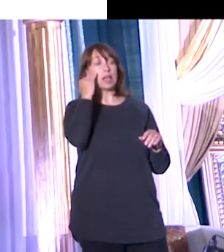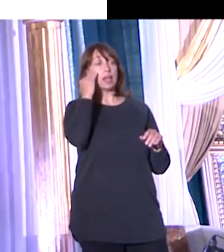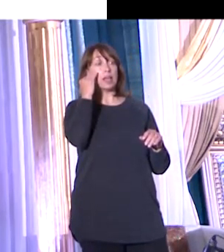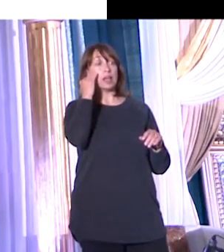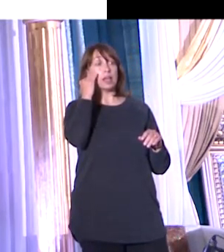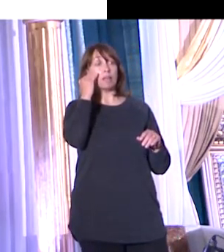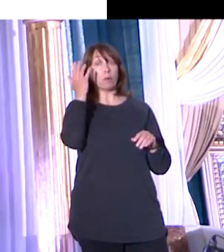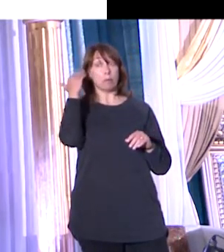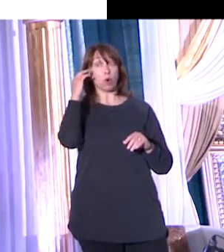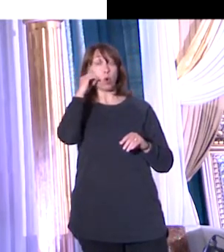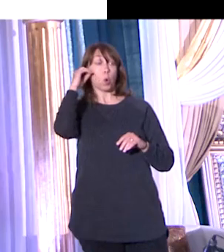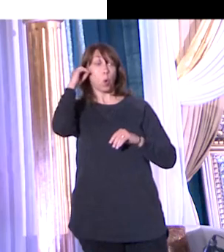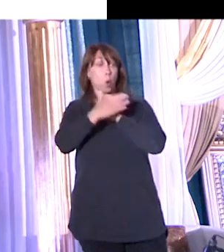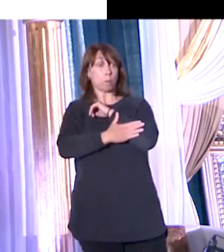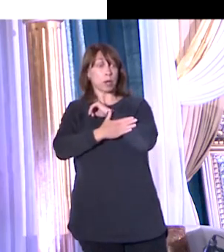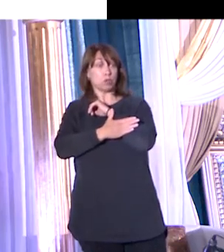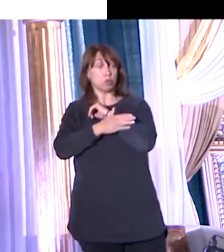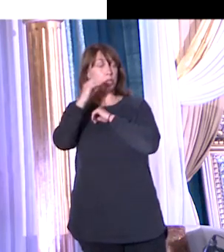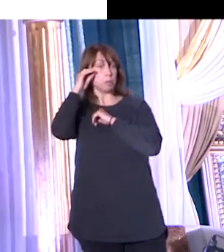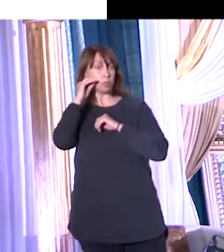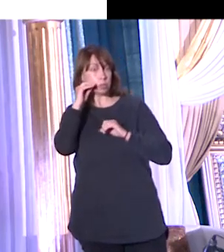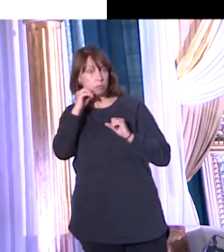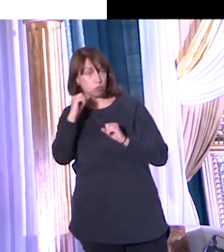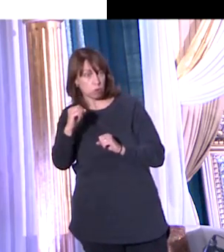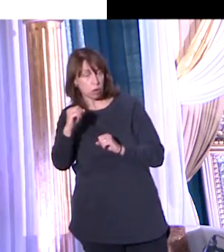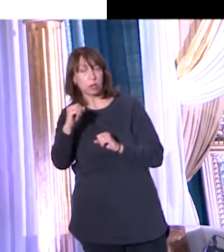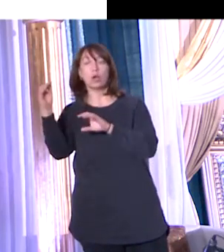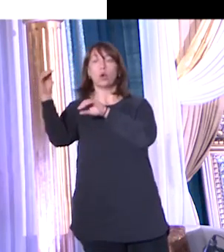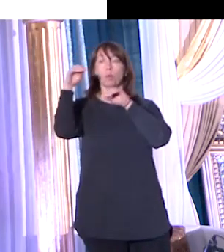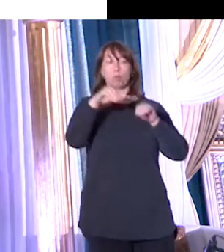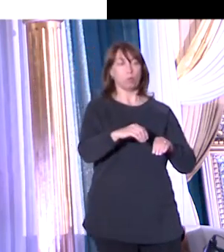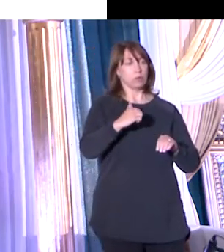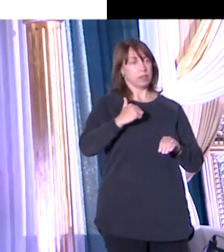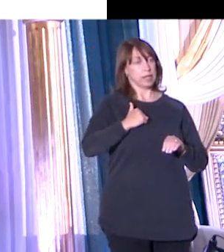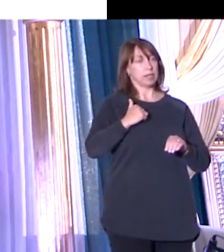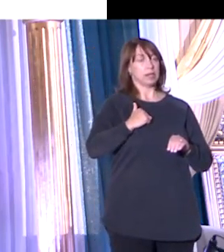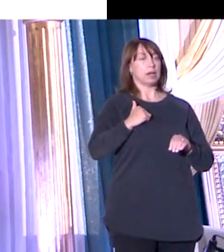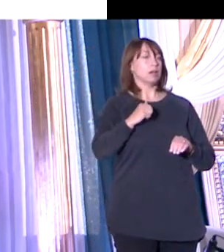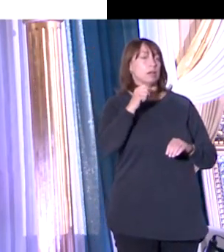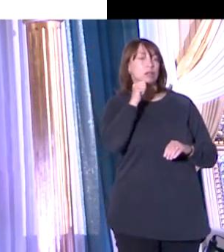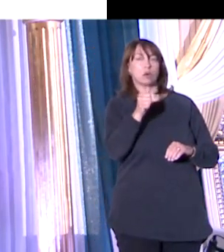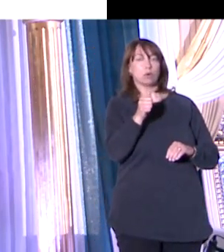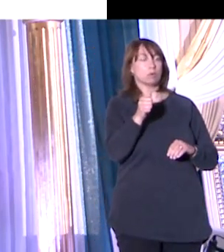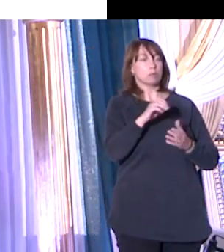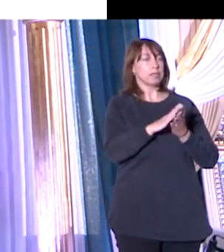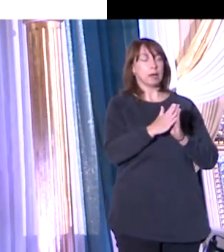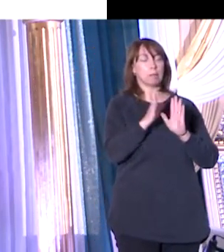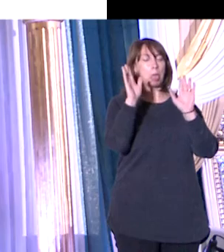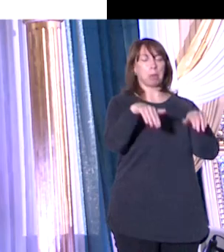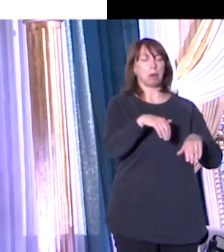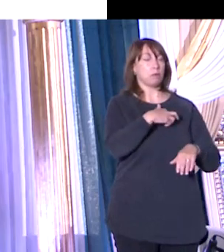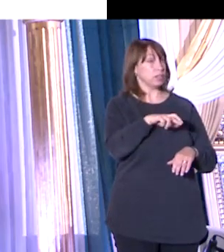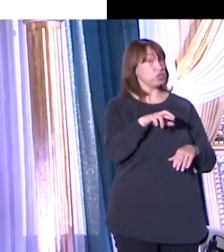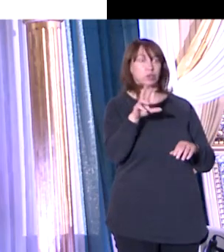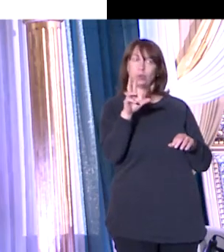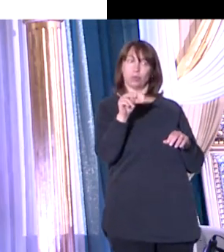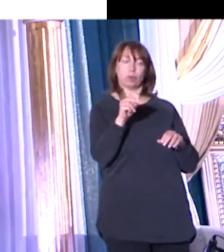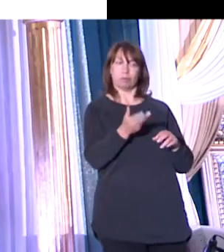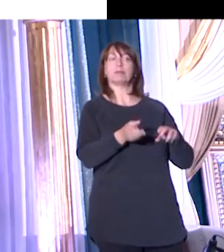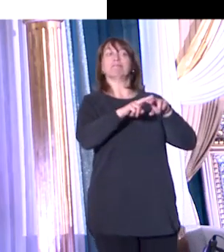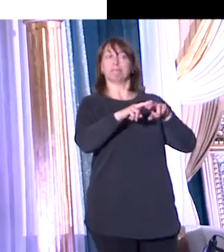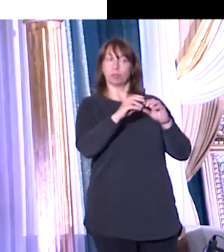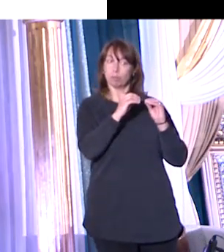Canada has not really weakened people's sense of attachment. And in fact, we may be seeing the reverse. There's evidence in our survey to